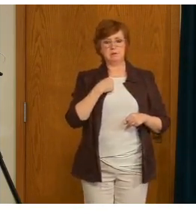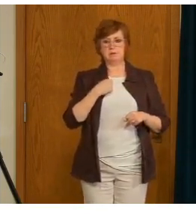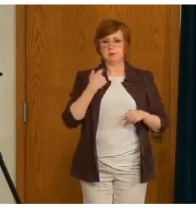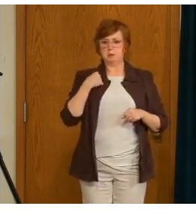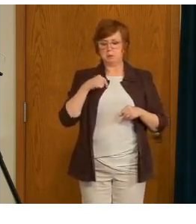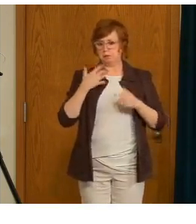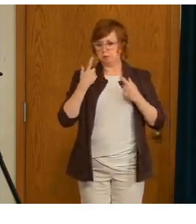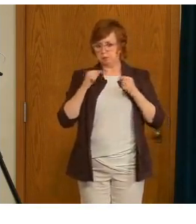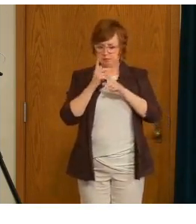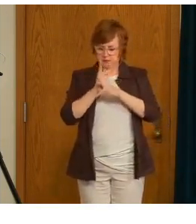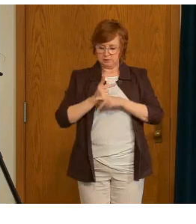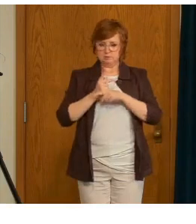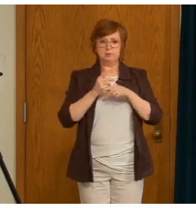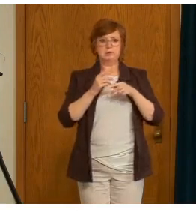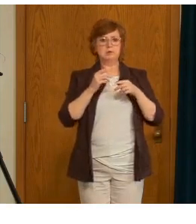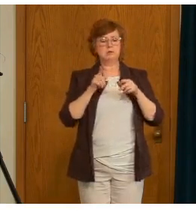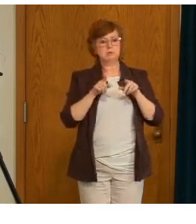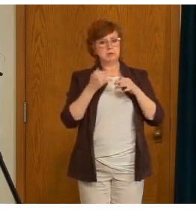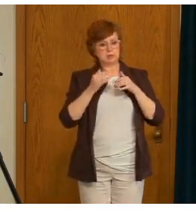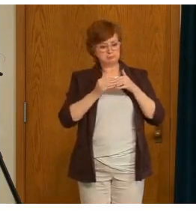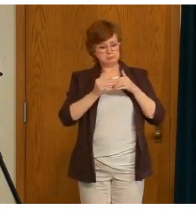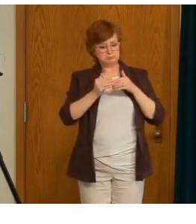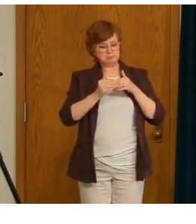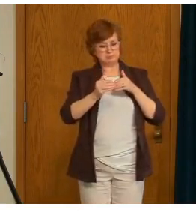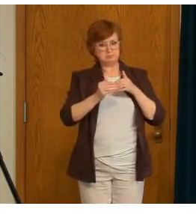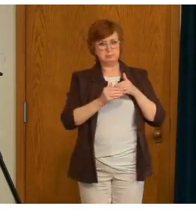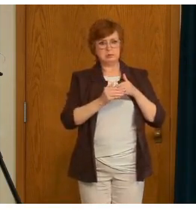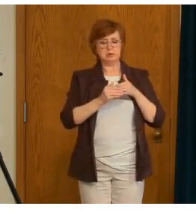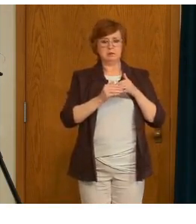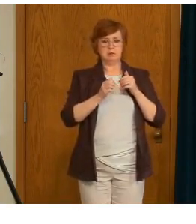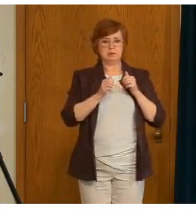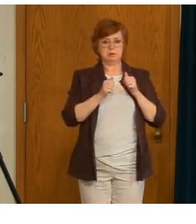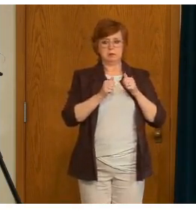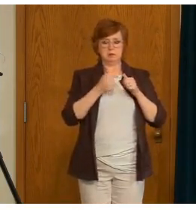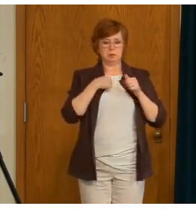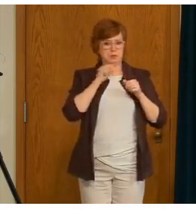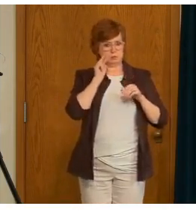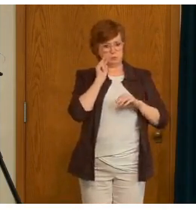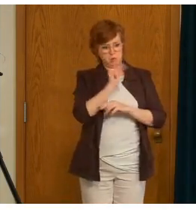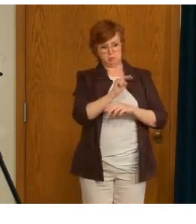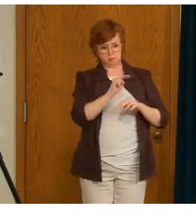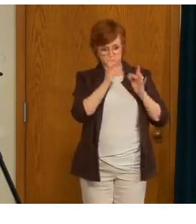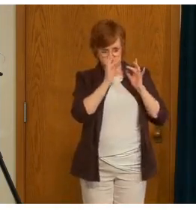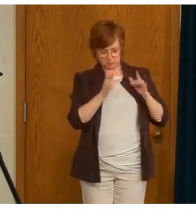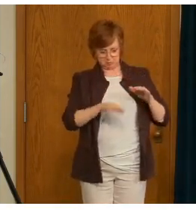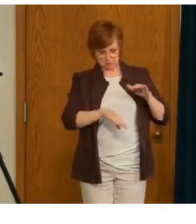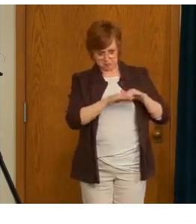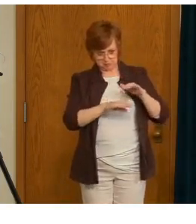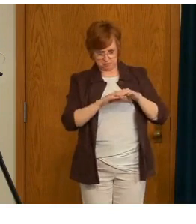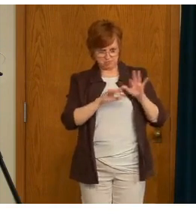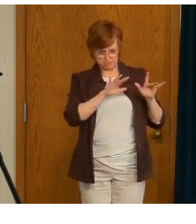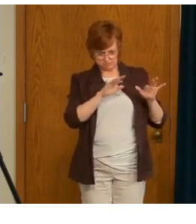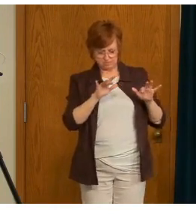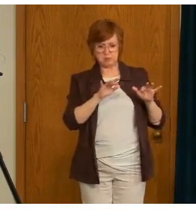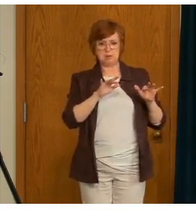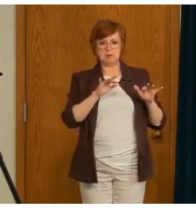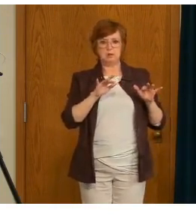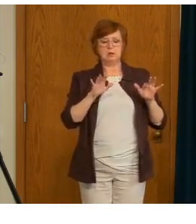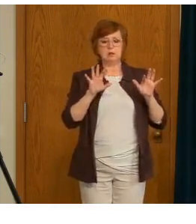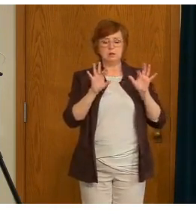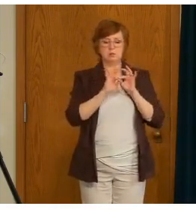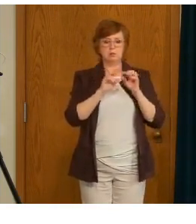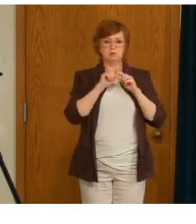said as we move through this next phase of our experience with the pandemic, we've got a close eye on hospital capacity. It's one of the